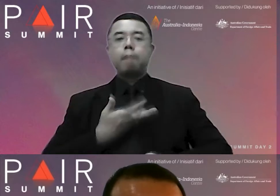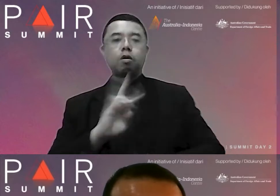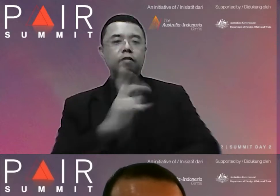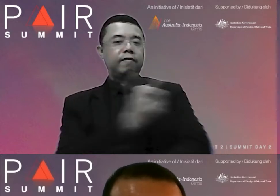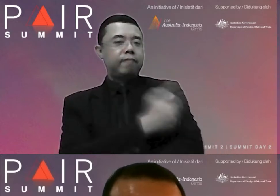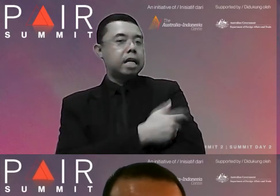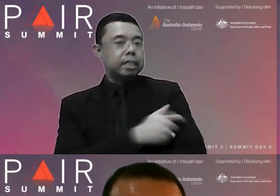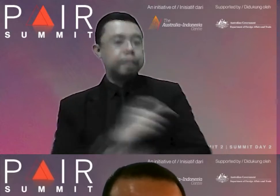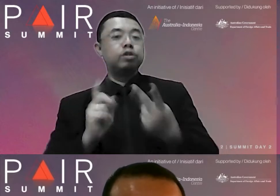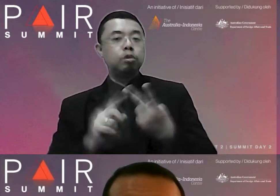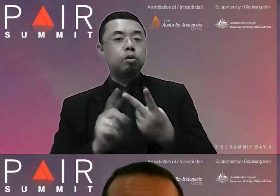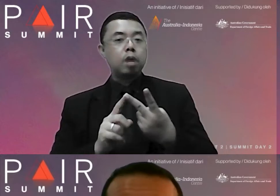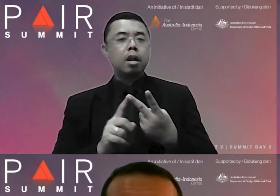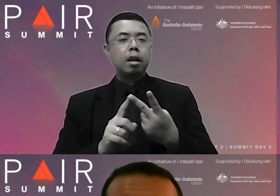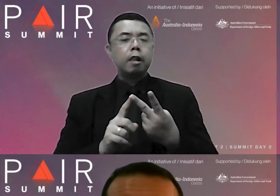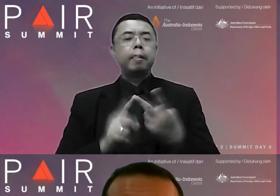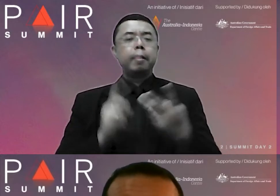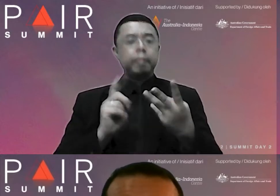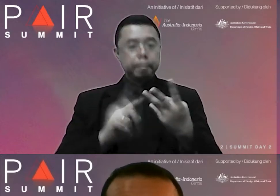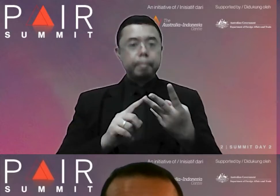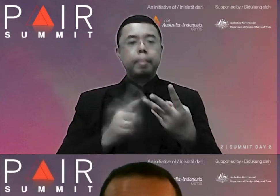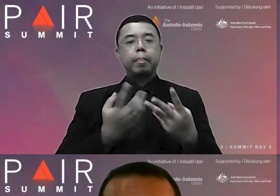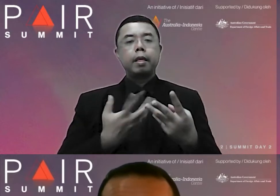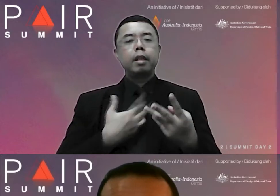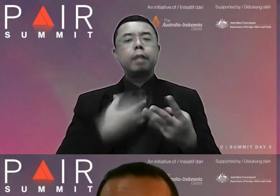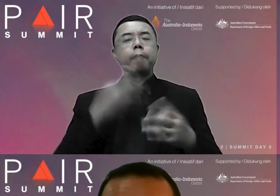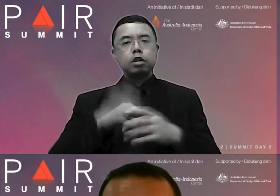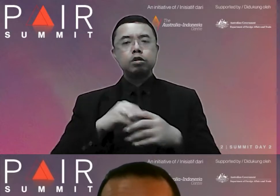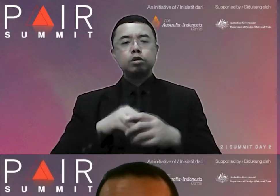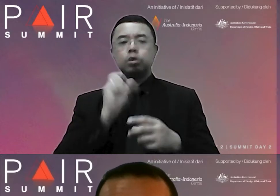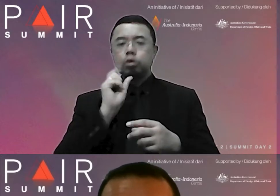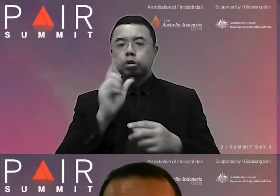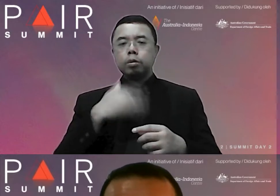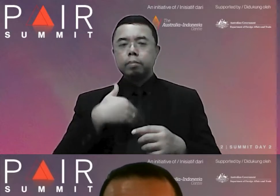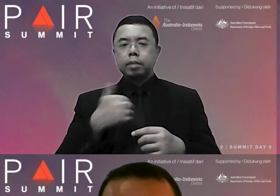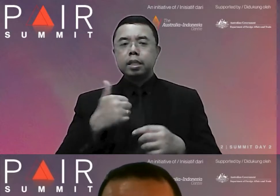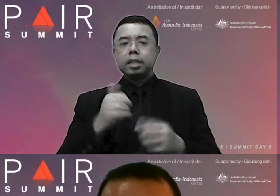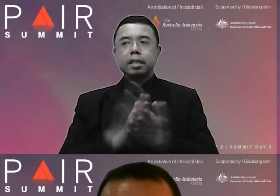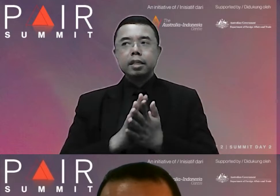to the COVID-19s. Previously, we heard about the